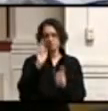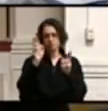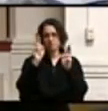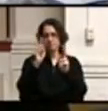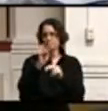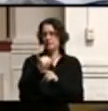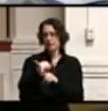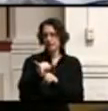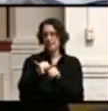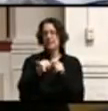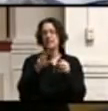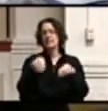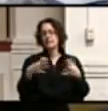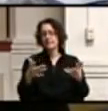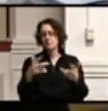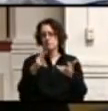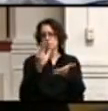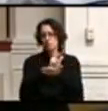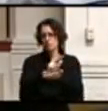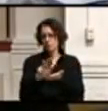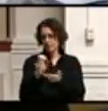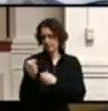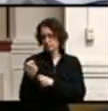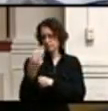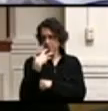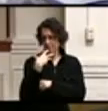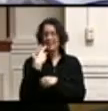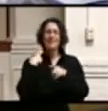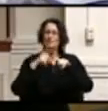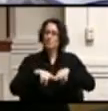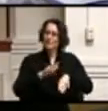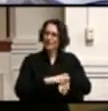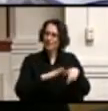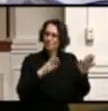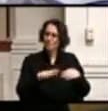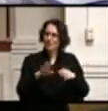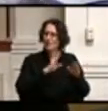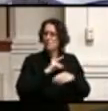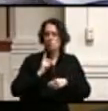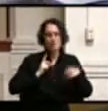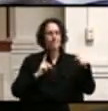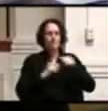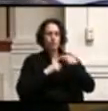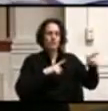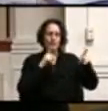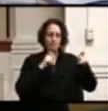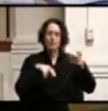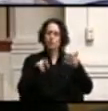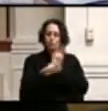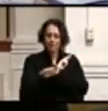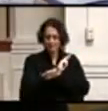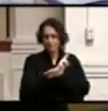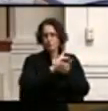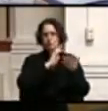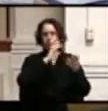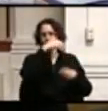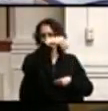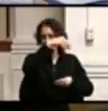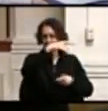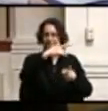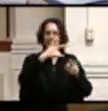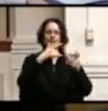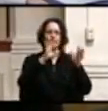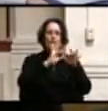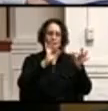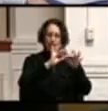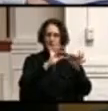It depends on planning board somewhat. We're subject to their review and comment. We have had an initial conversation